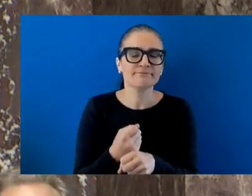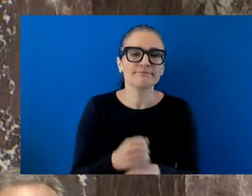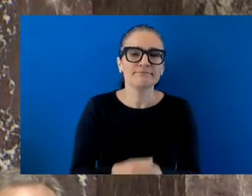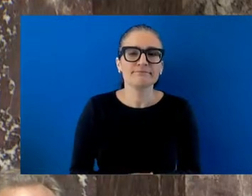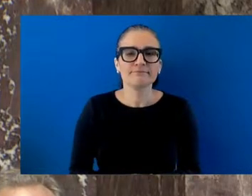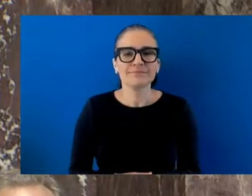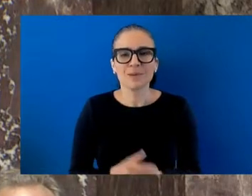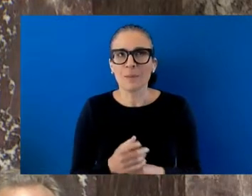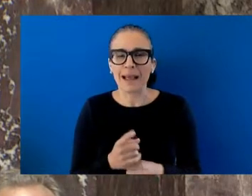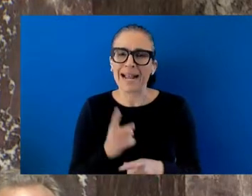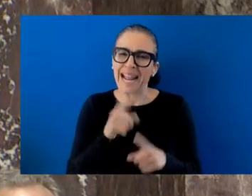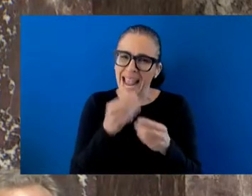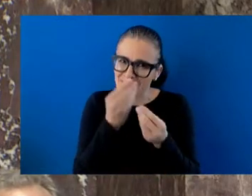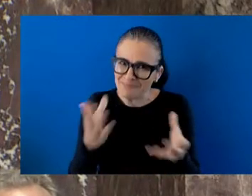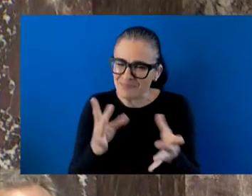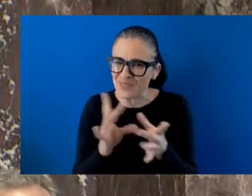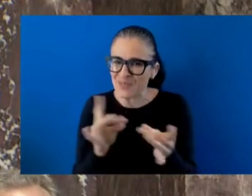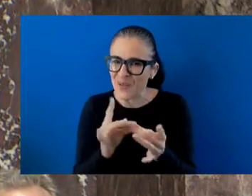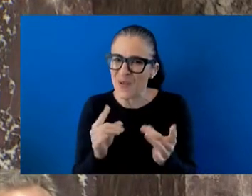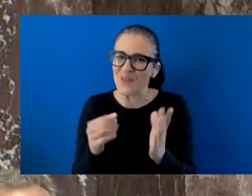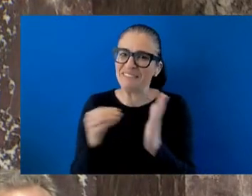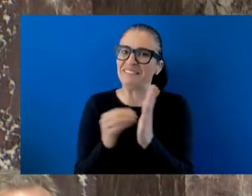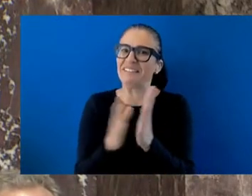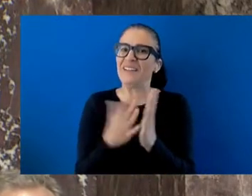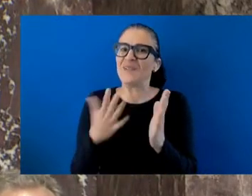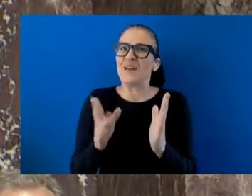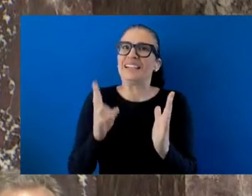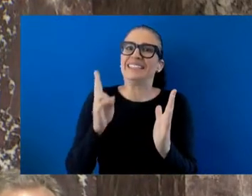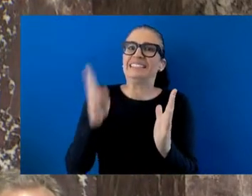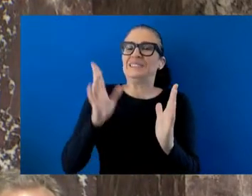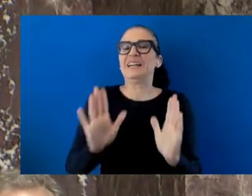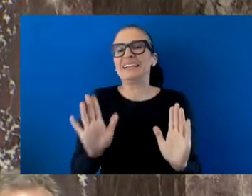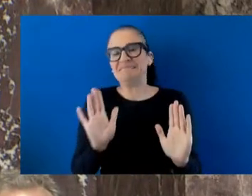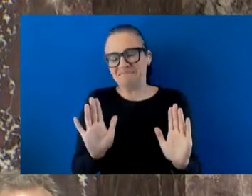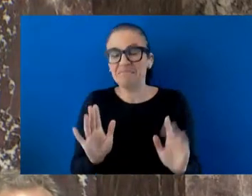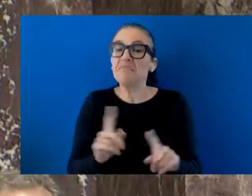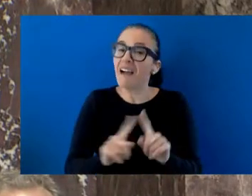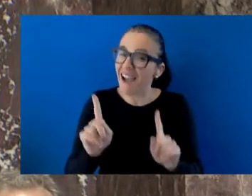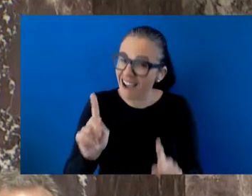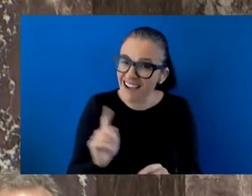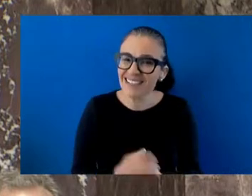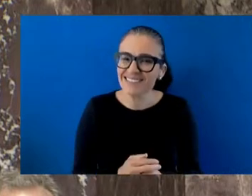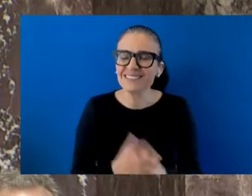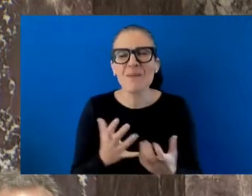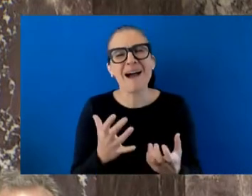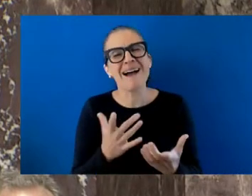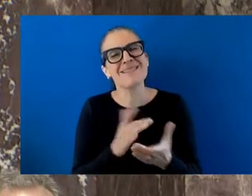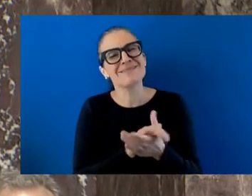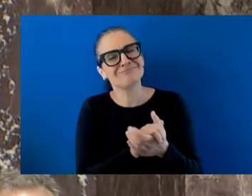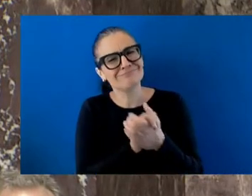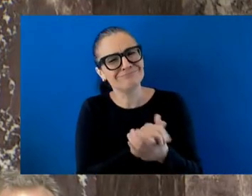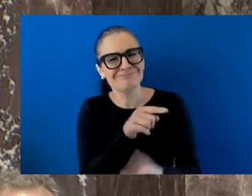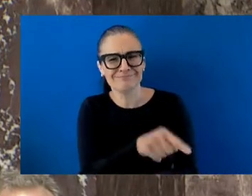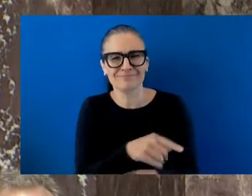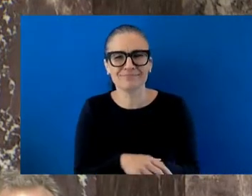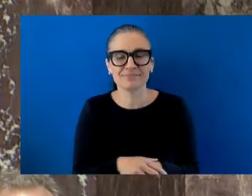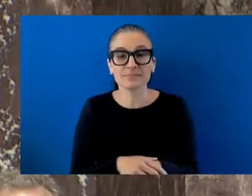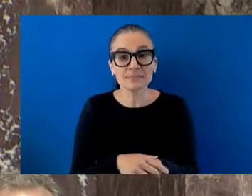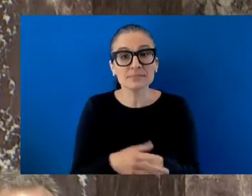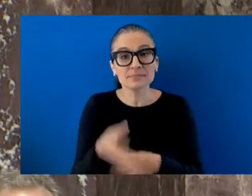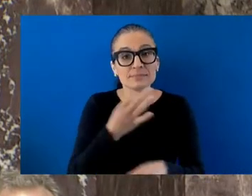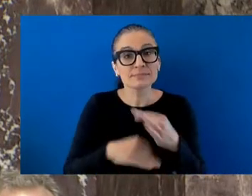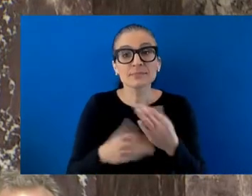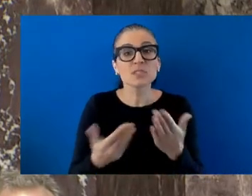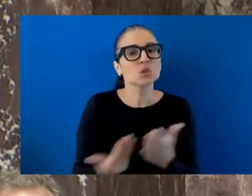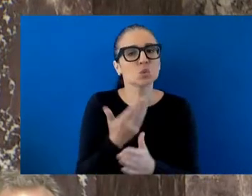say thank you for the work he's done and congratulate him as he's now the new Executive Director for the NDP caucus. I want to say thank you to Will. Enjoy